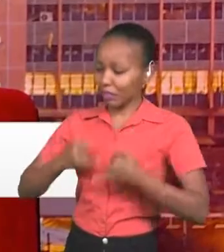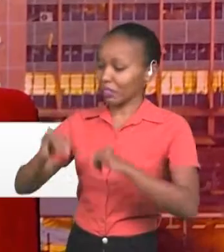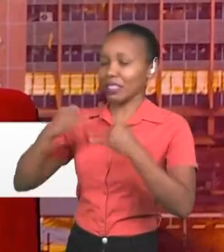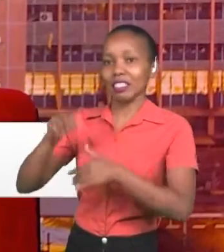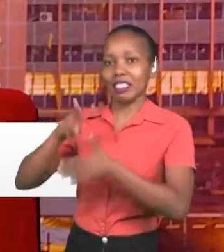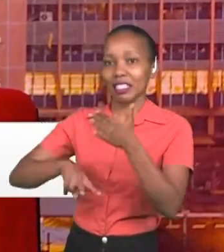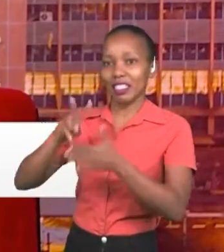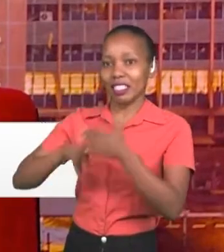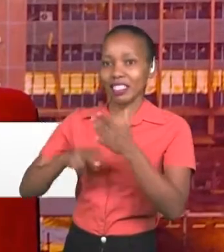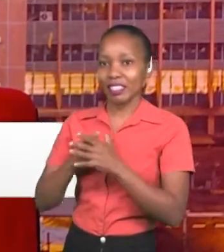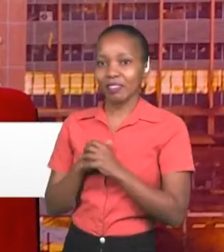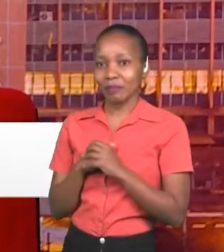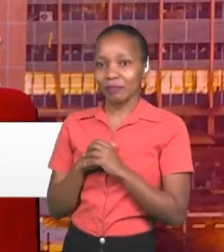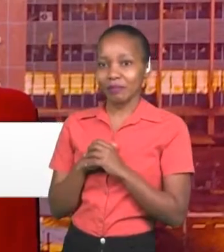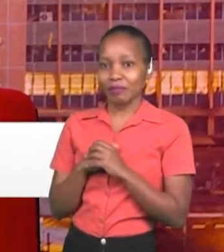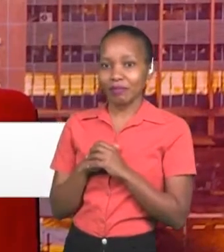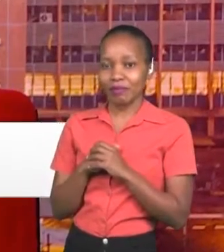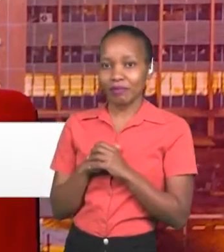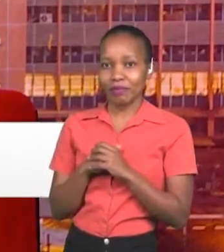So we wacha bana.